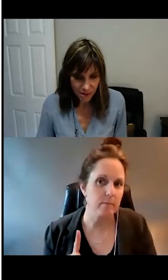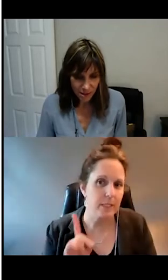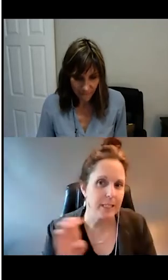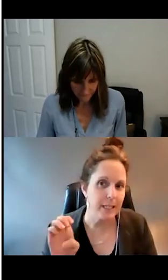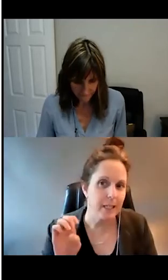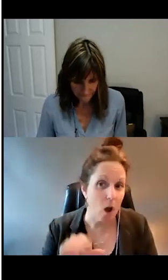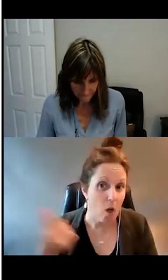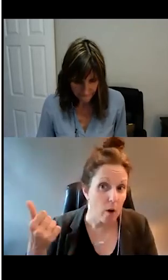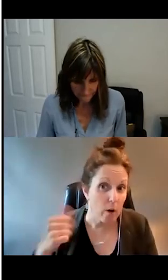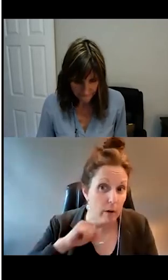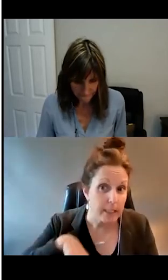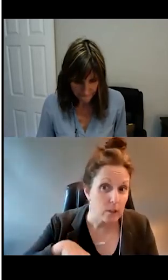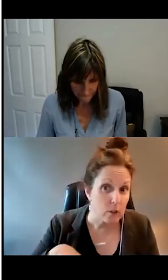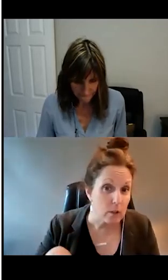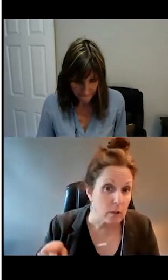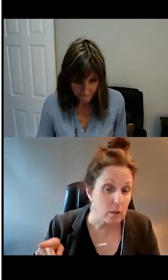point?